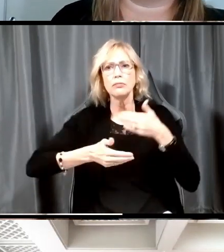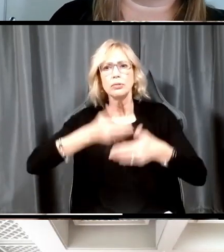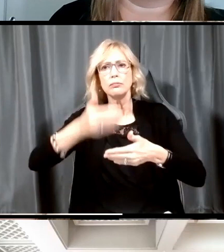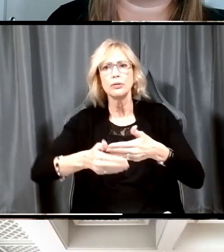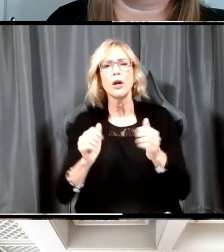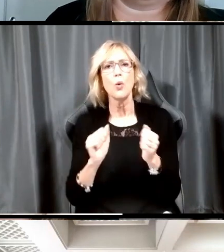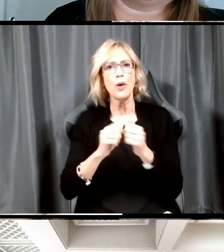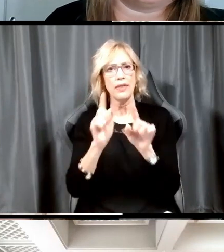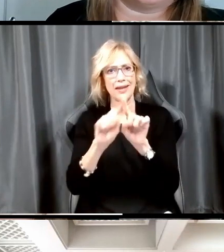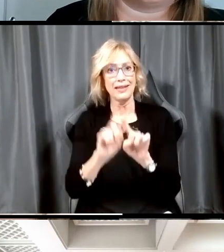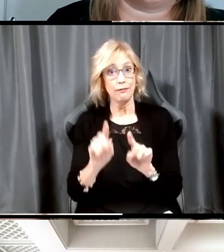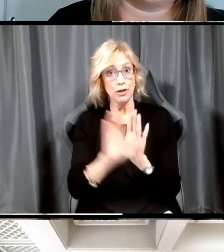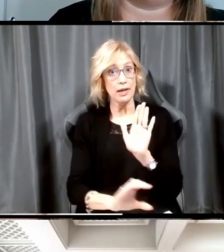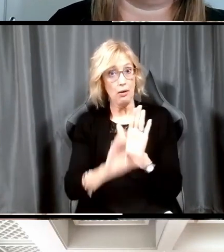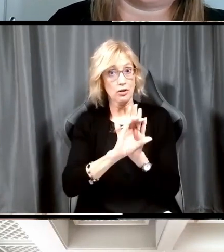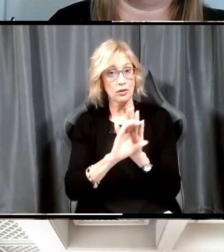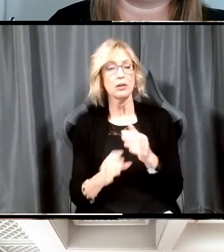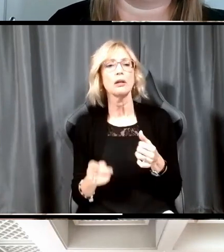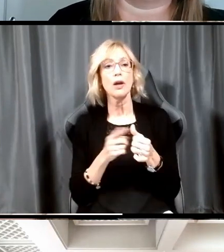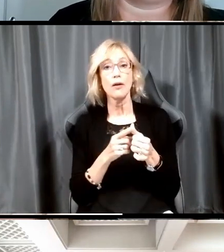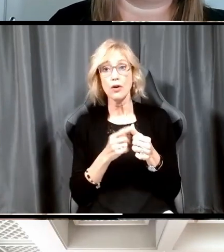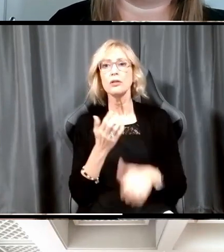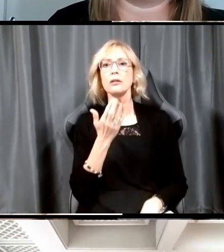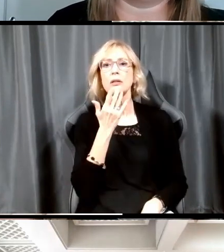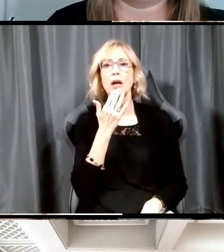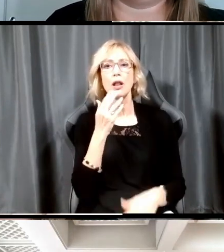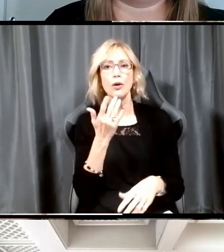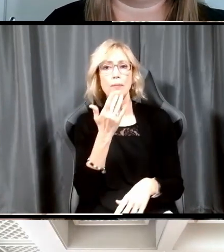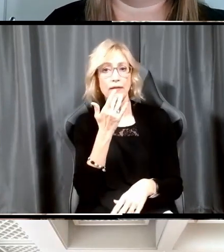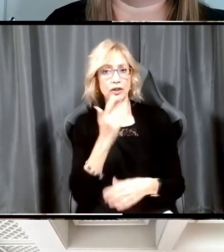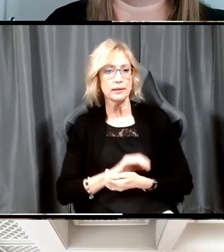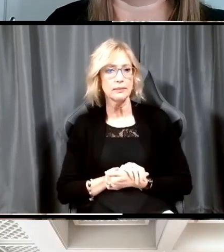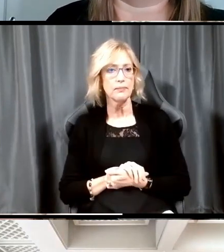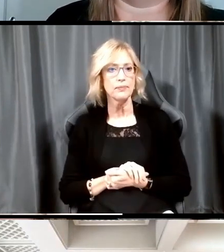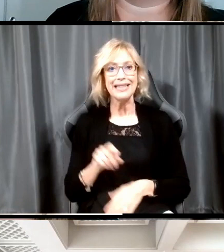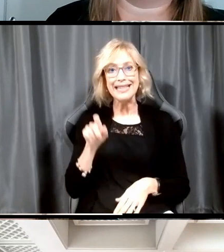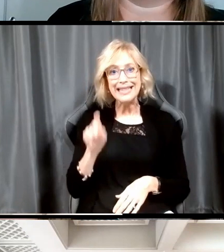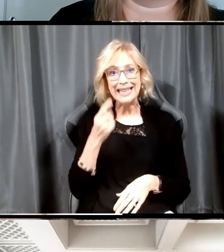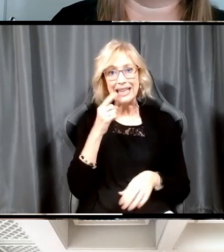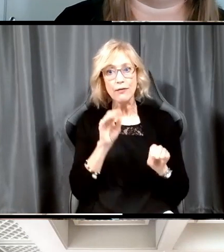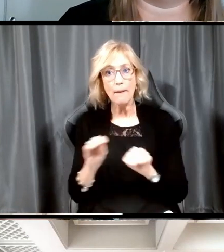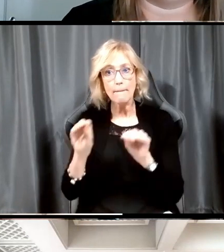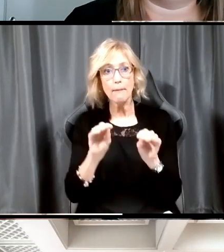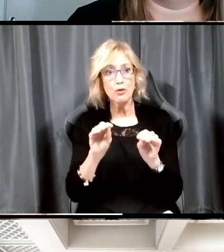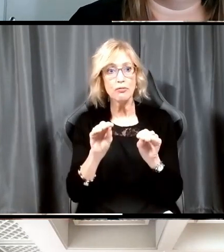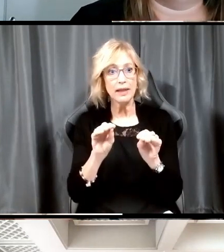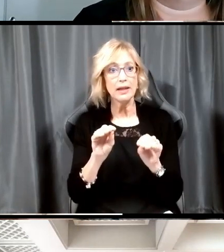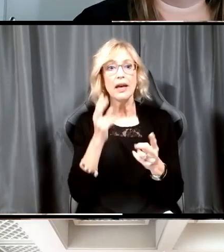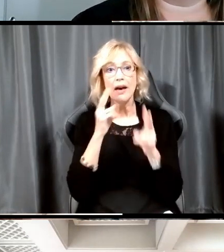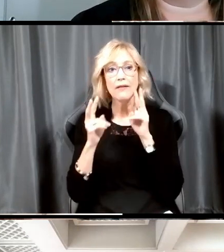different characteristics. So the first one we have is color preference, need for movement, visual